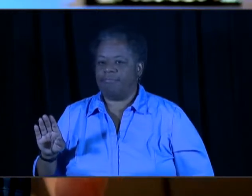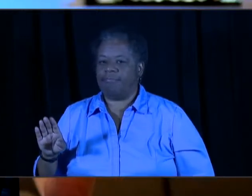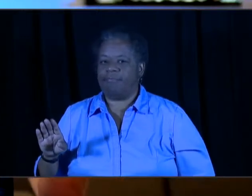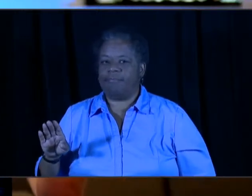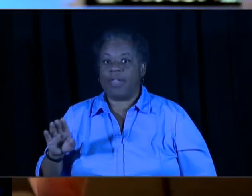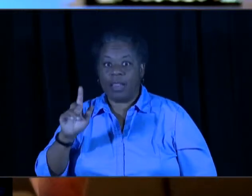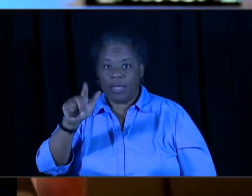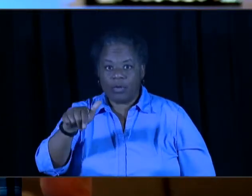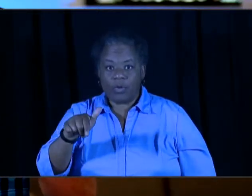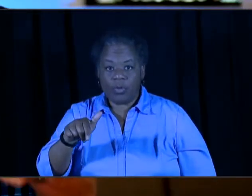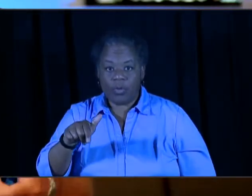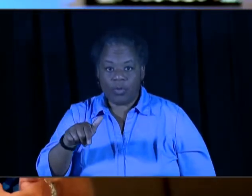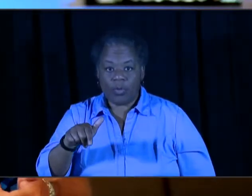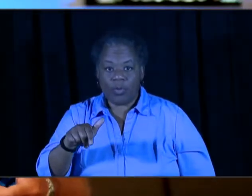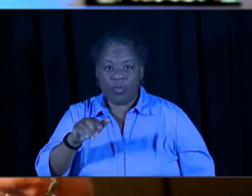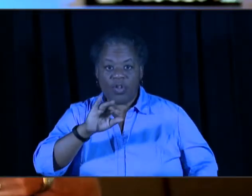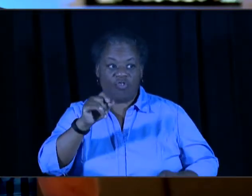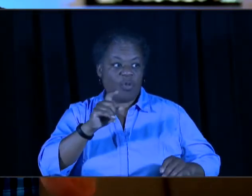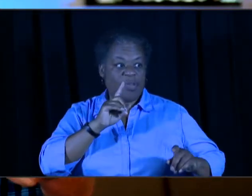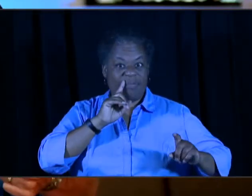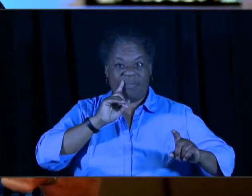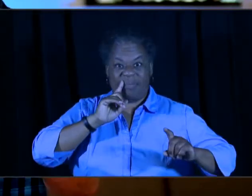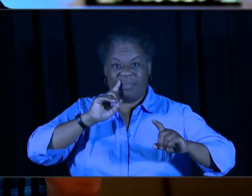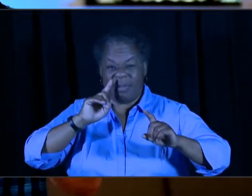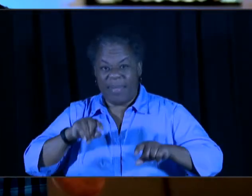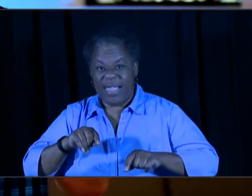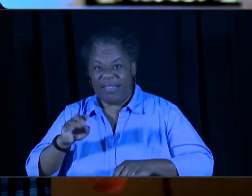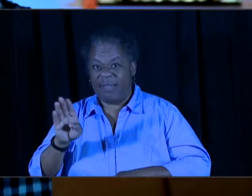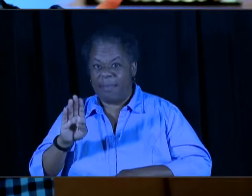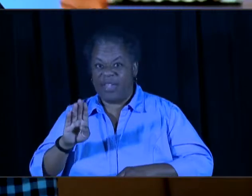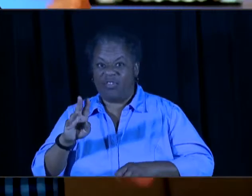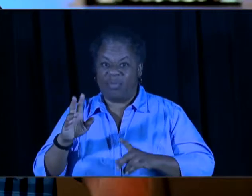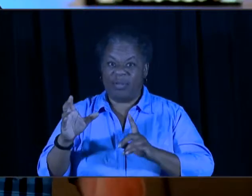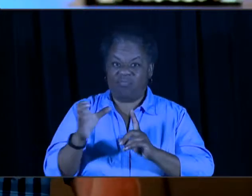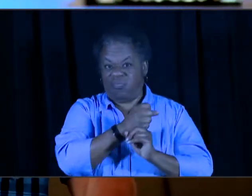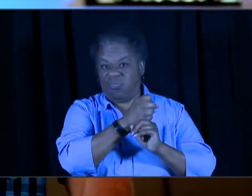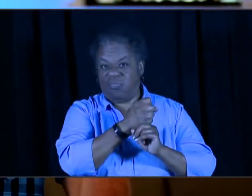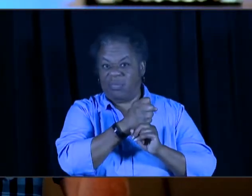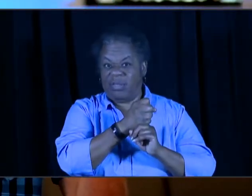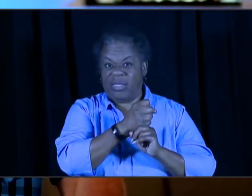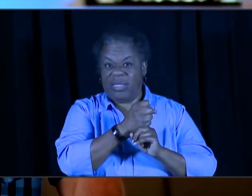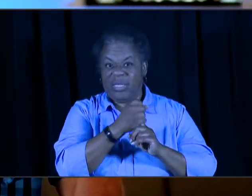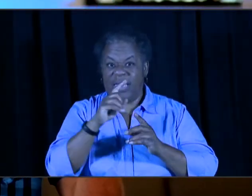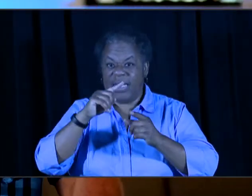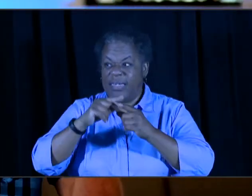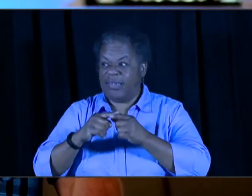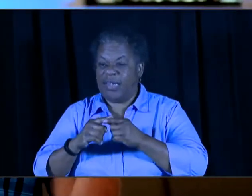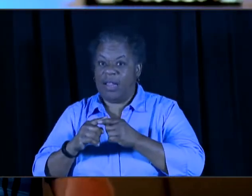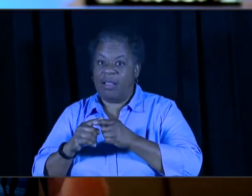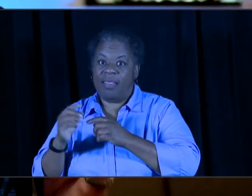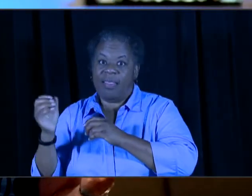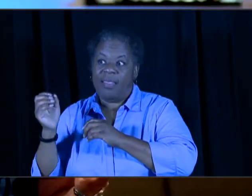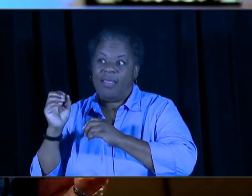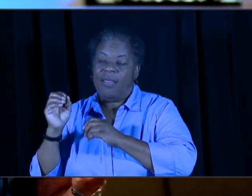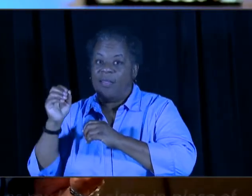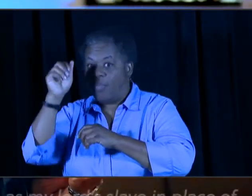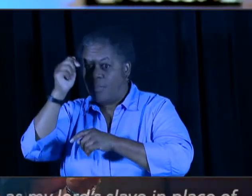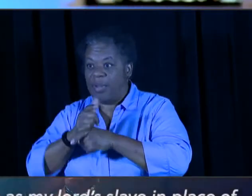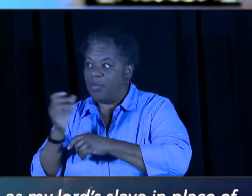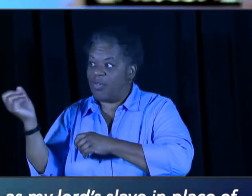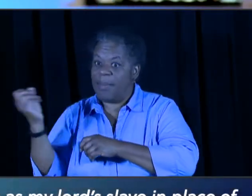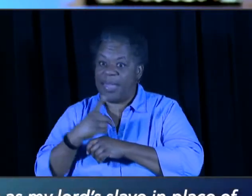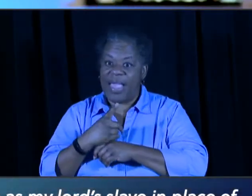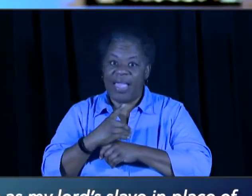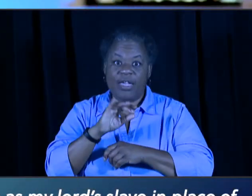And later on, when Joseph demands that Benjamin be held hostage until the brothers come back with their father, Judah steps up again